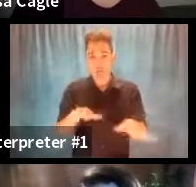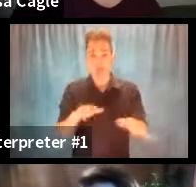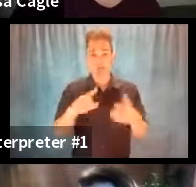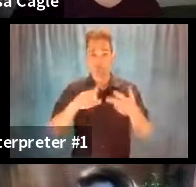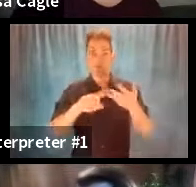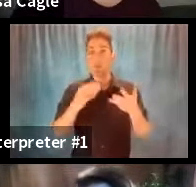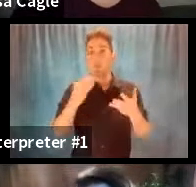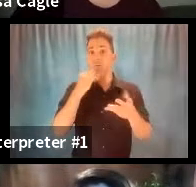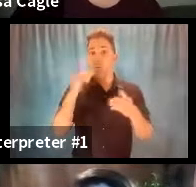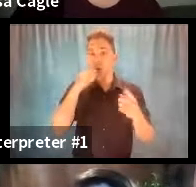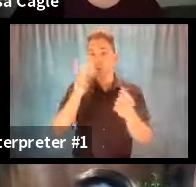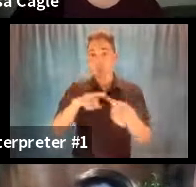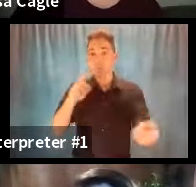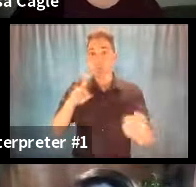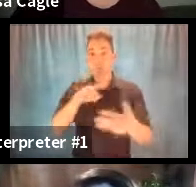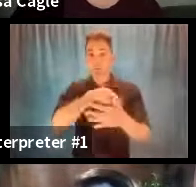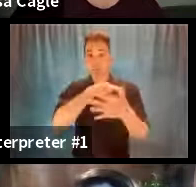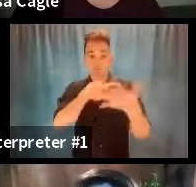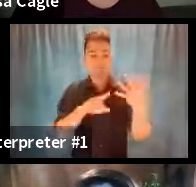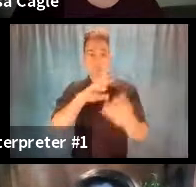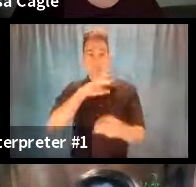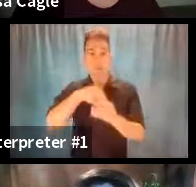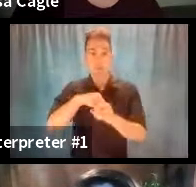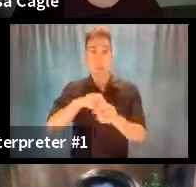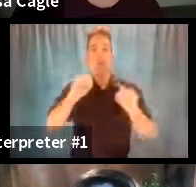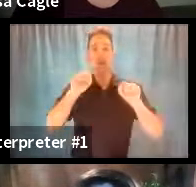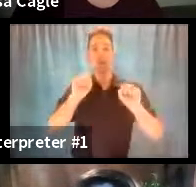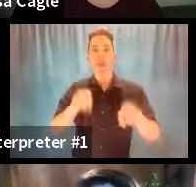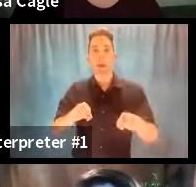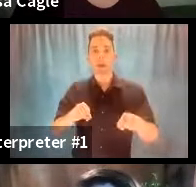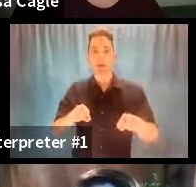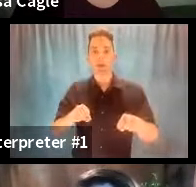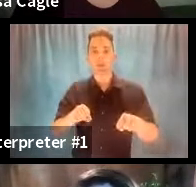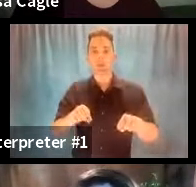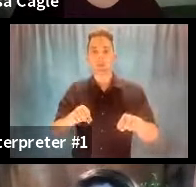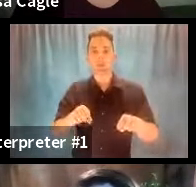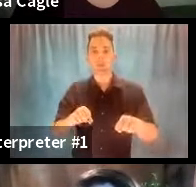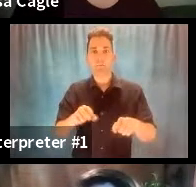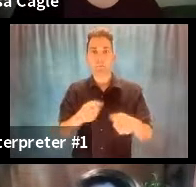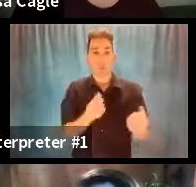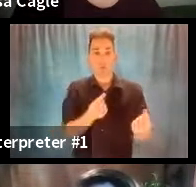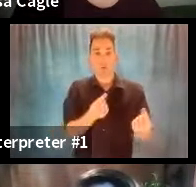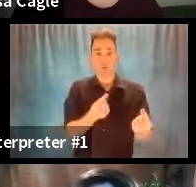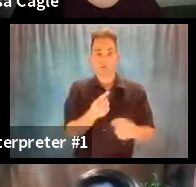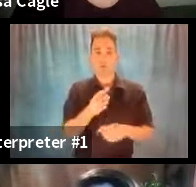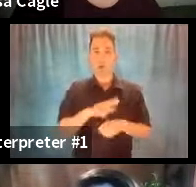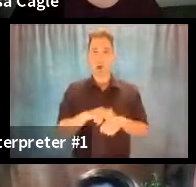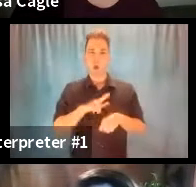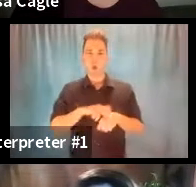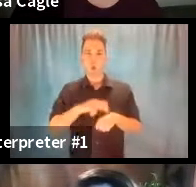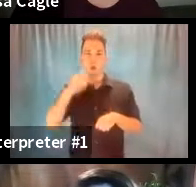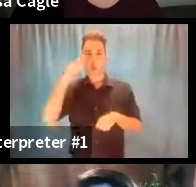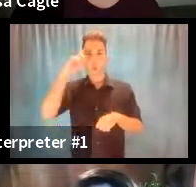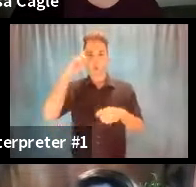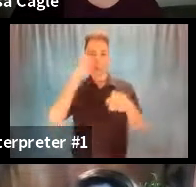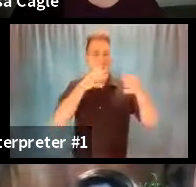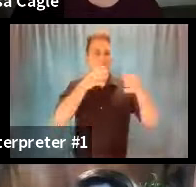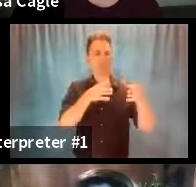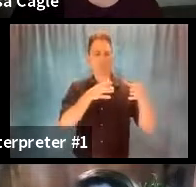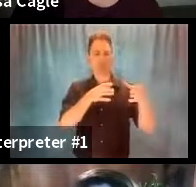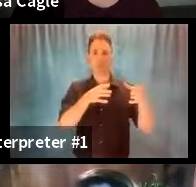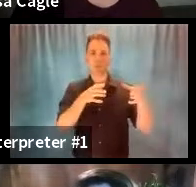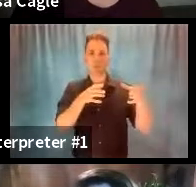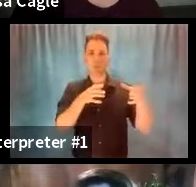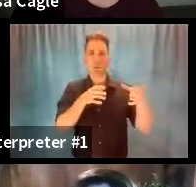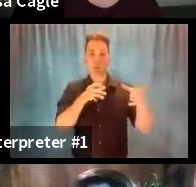allergies can convert a normal brain into a criminal brain. I